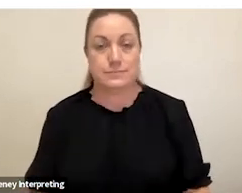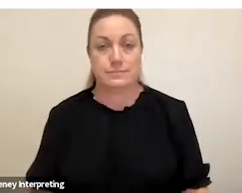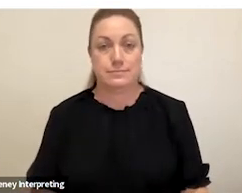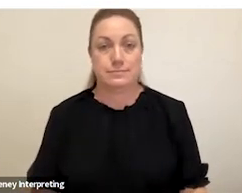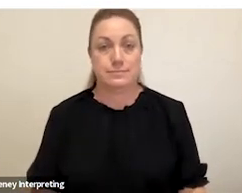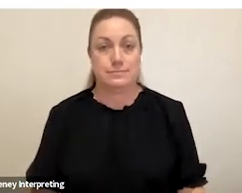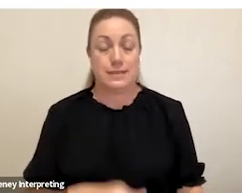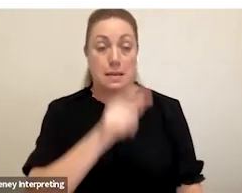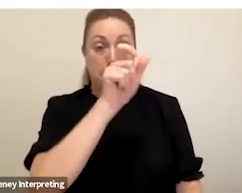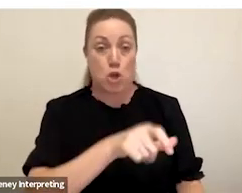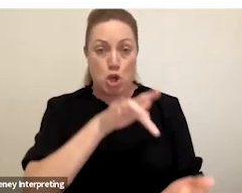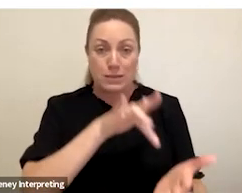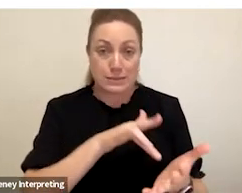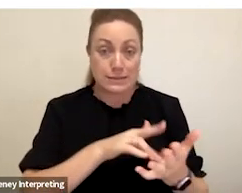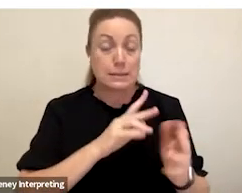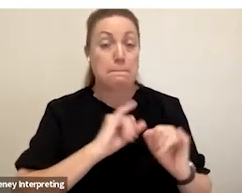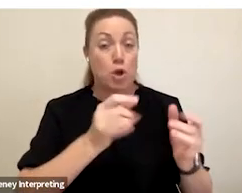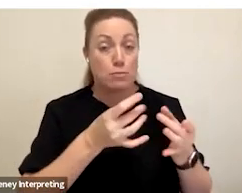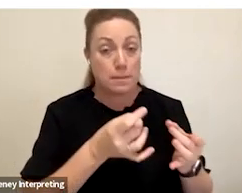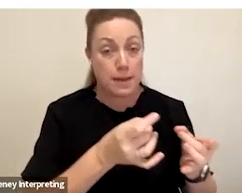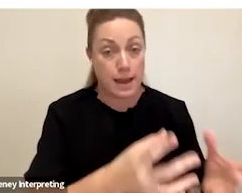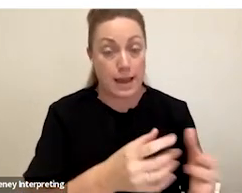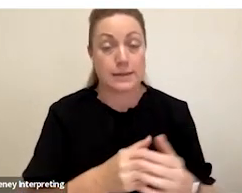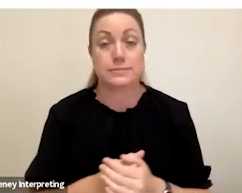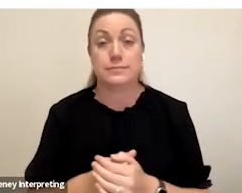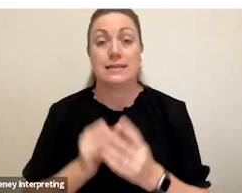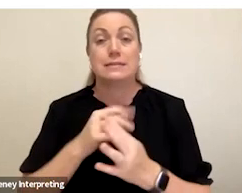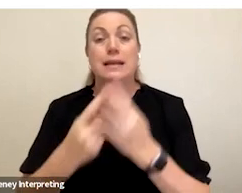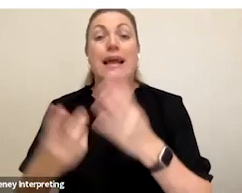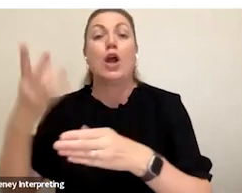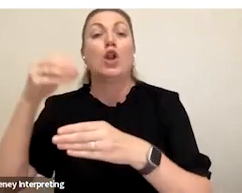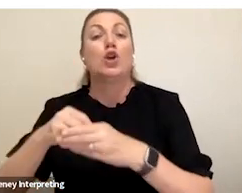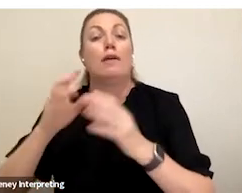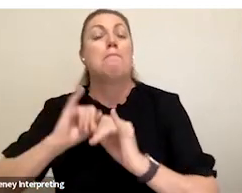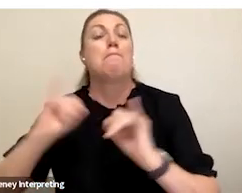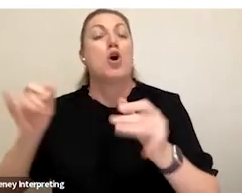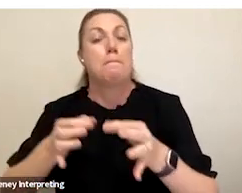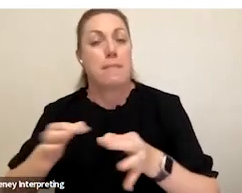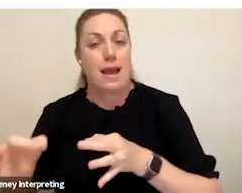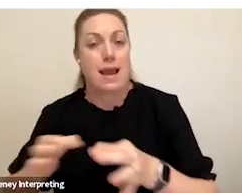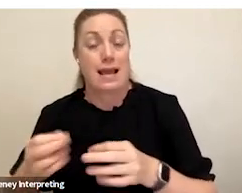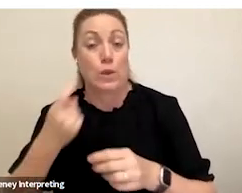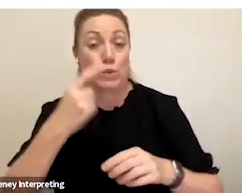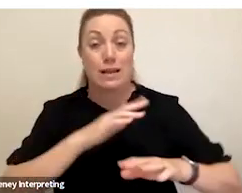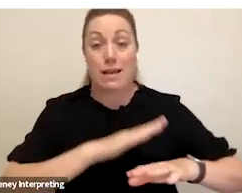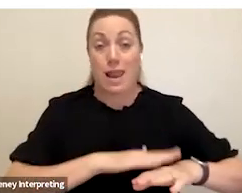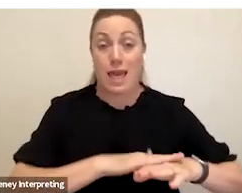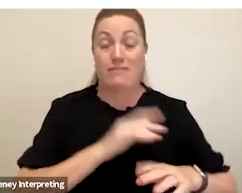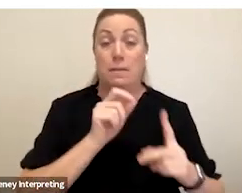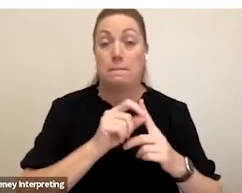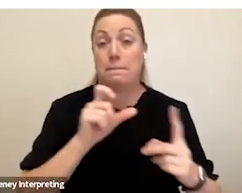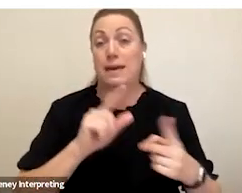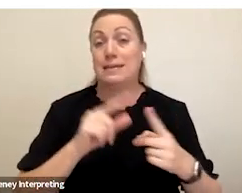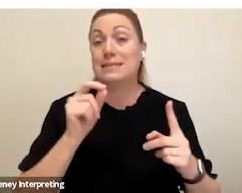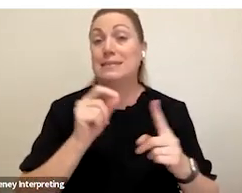person-centered emergency preparedness and disability-inclusive emergency planning. The picture on the left, you will see the PSEP, or the capability wheel, that